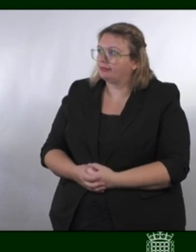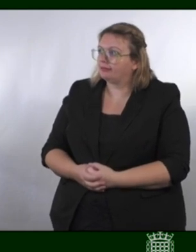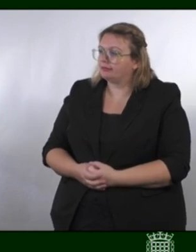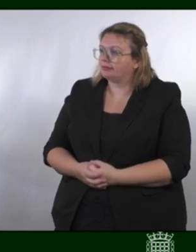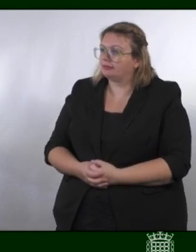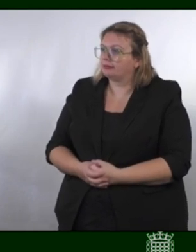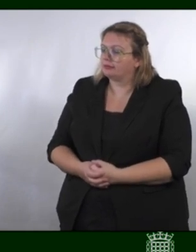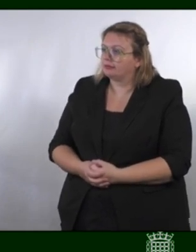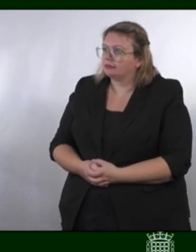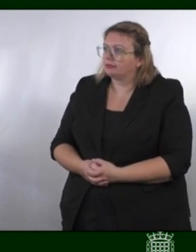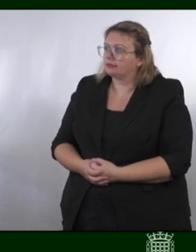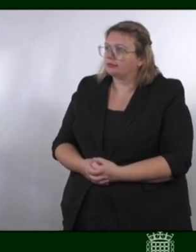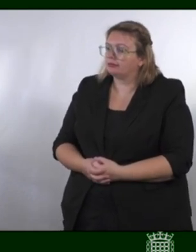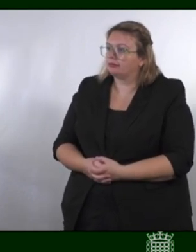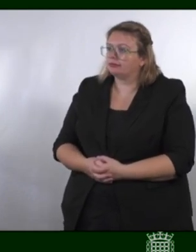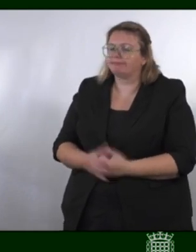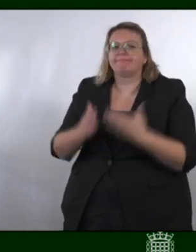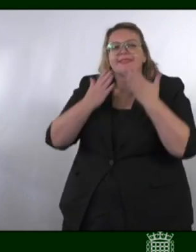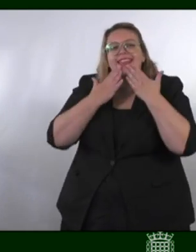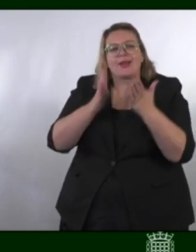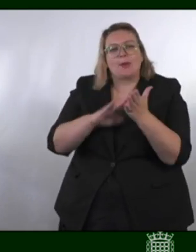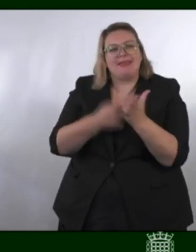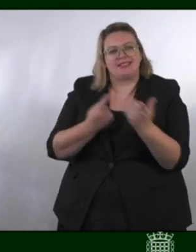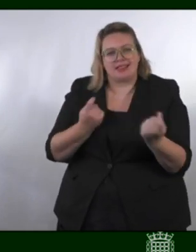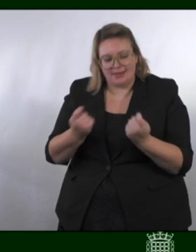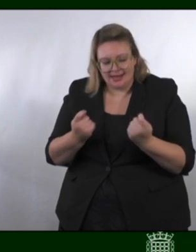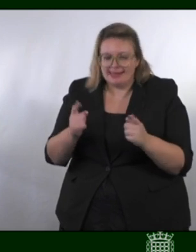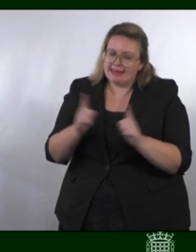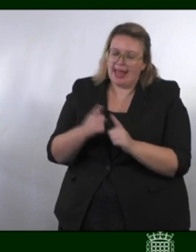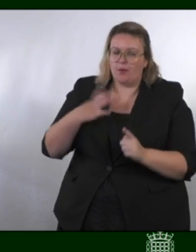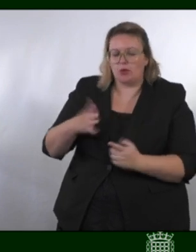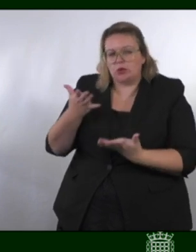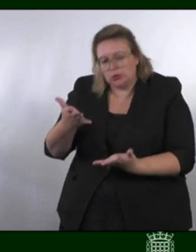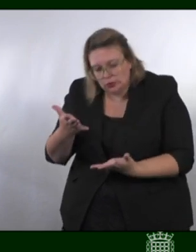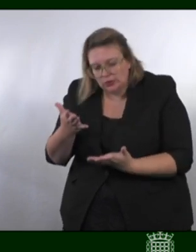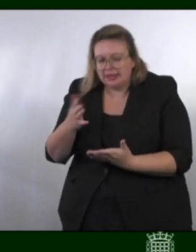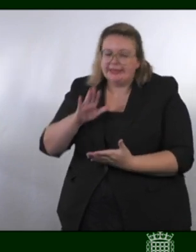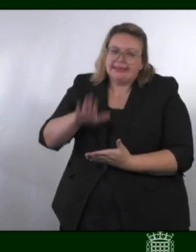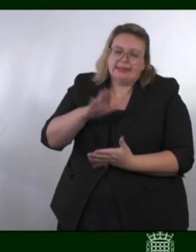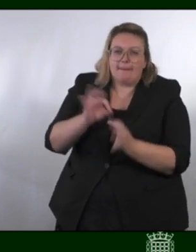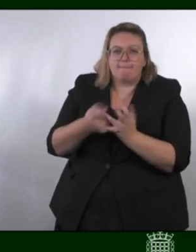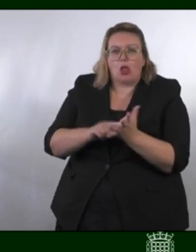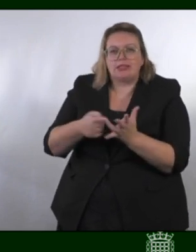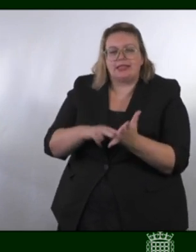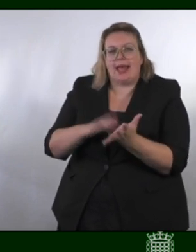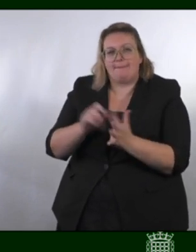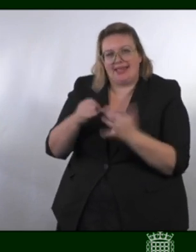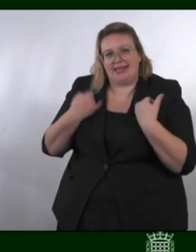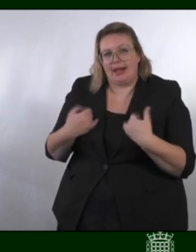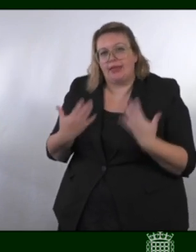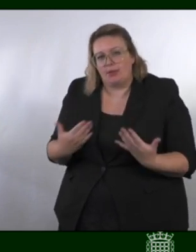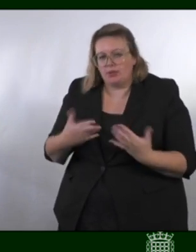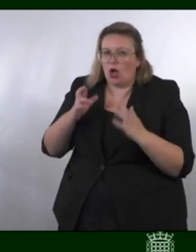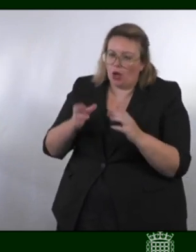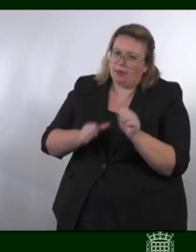Thank you, Mr. Speaker, and my thoughts are very much with the member for Bolton South East. I hope she makes a speedy recovery. Mr. Speaker, next week,